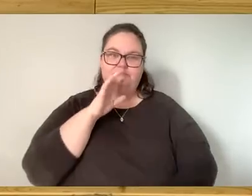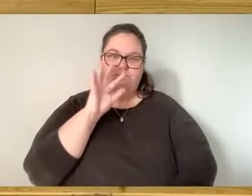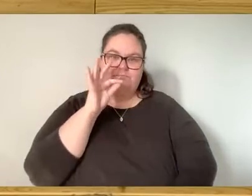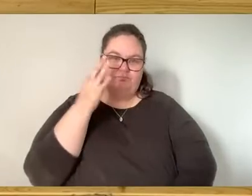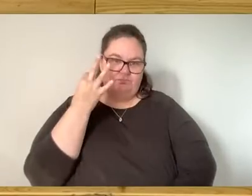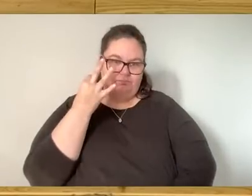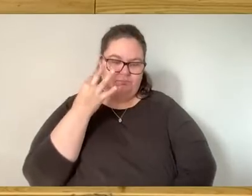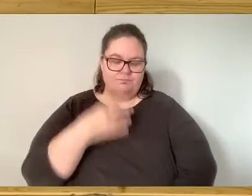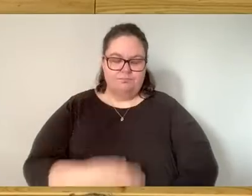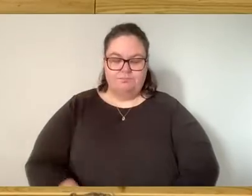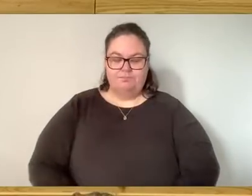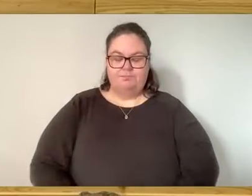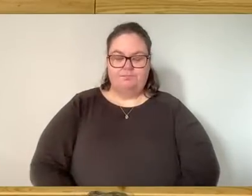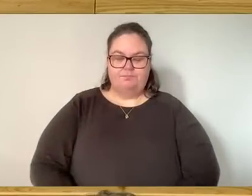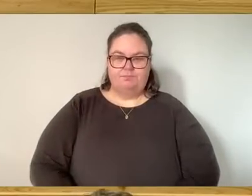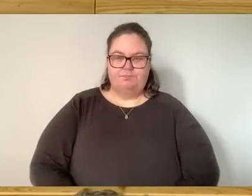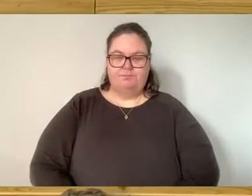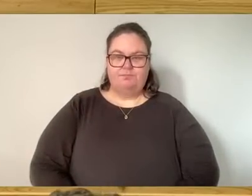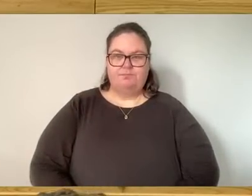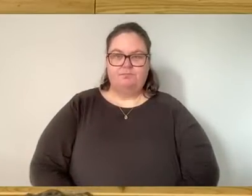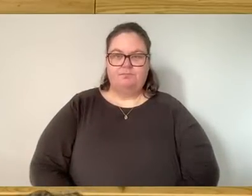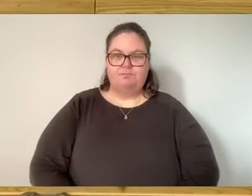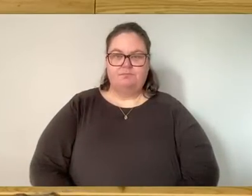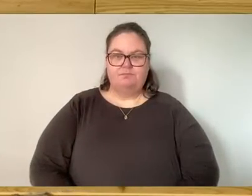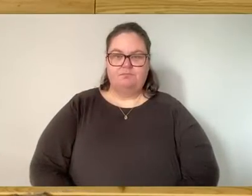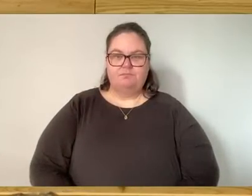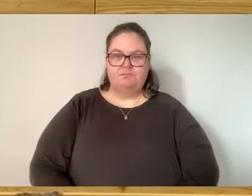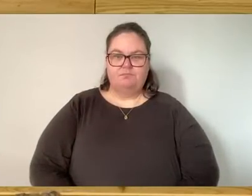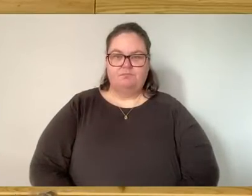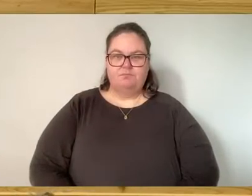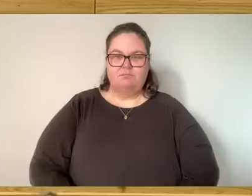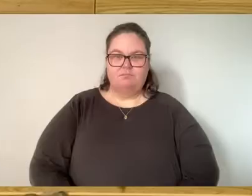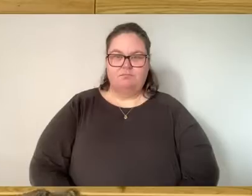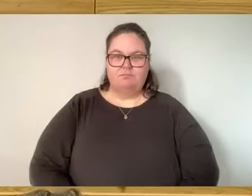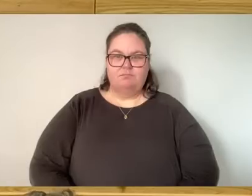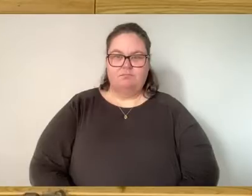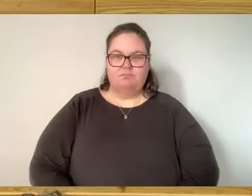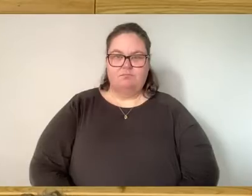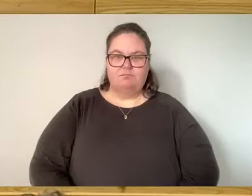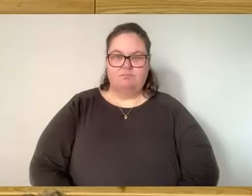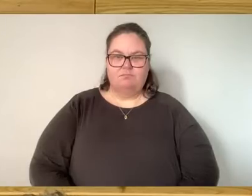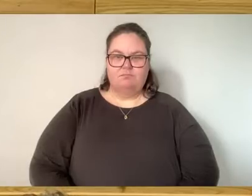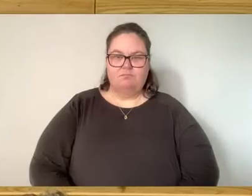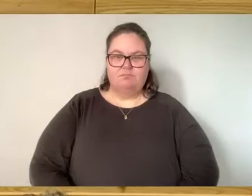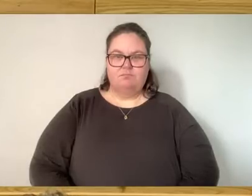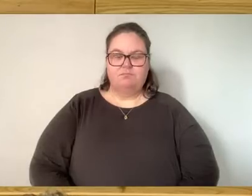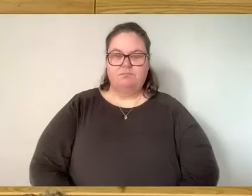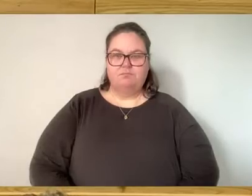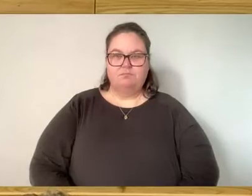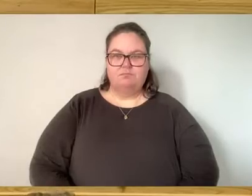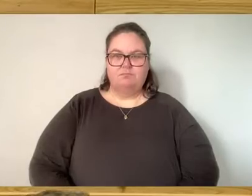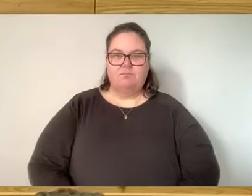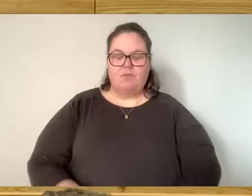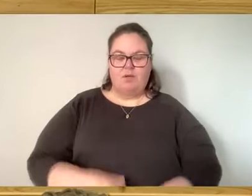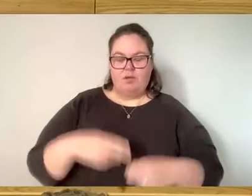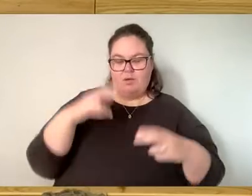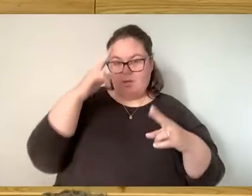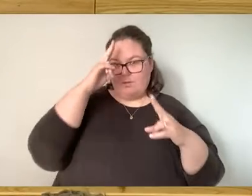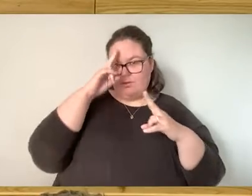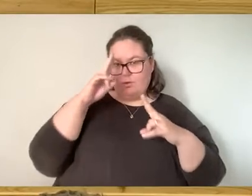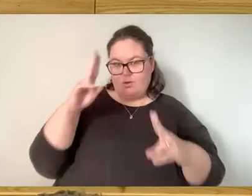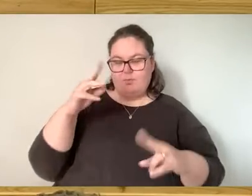everyone, and welcome to today's related press conference on accessibility. Honorable Jean-Claude Damour, Minister